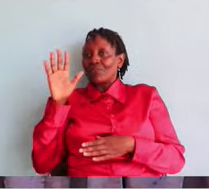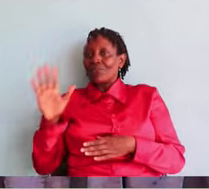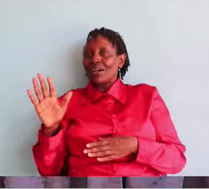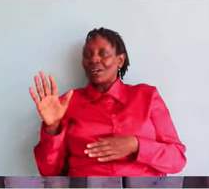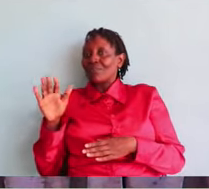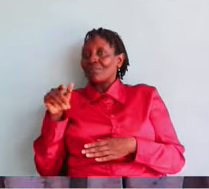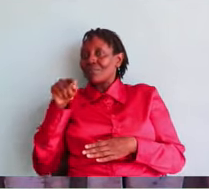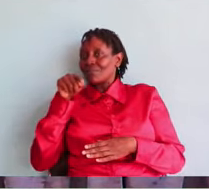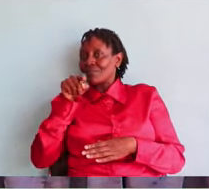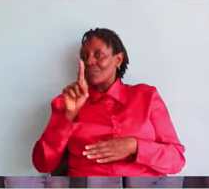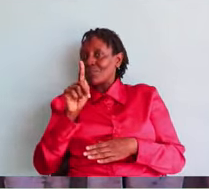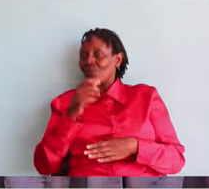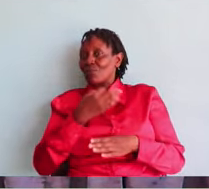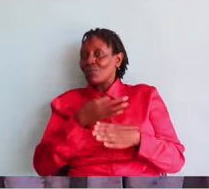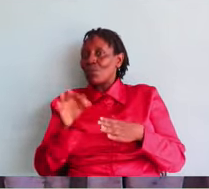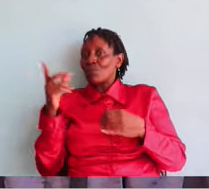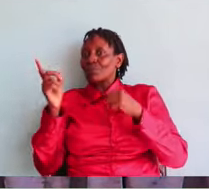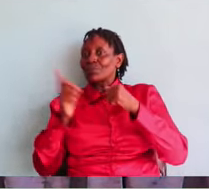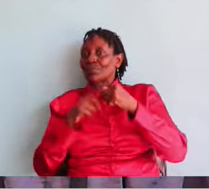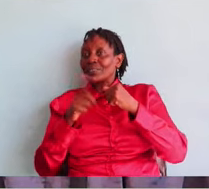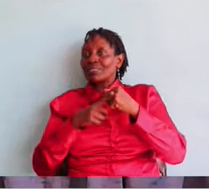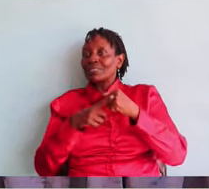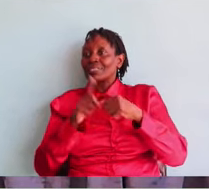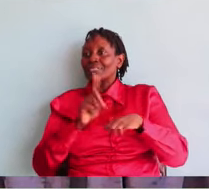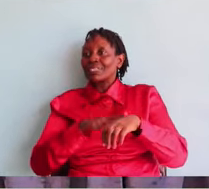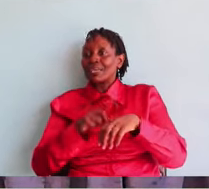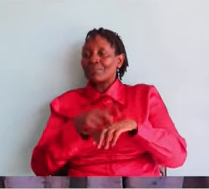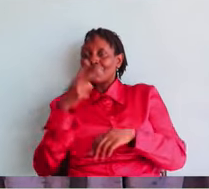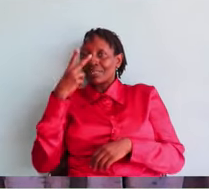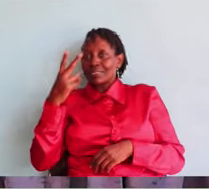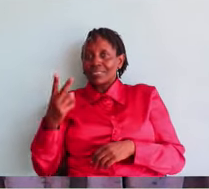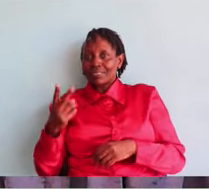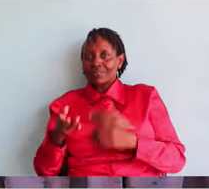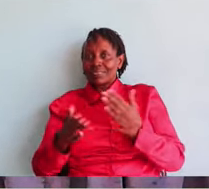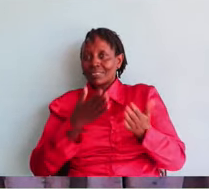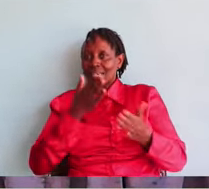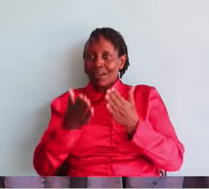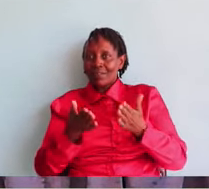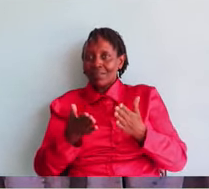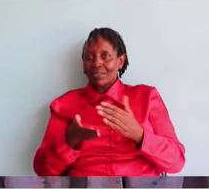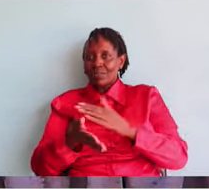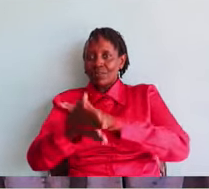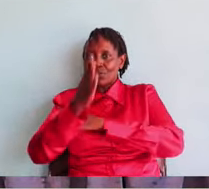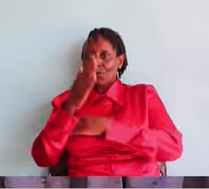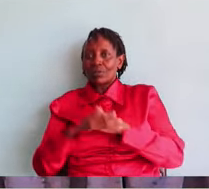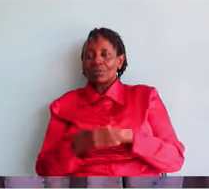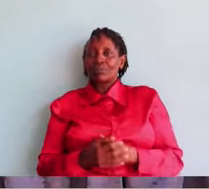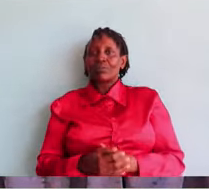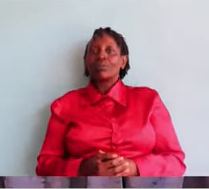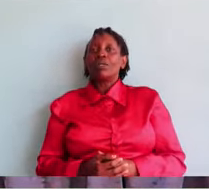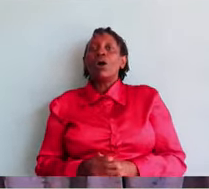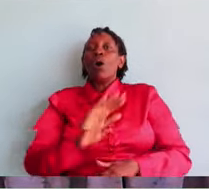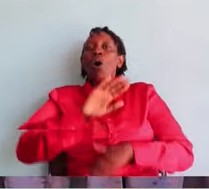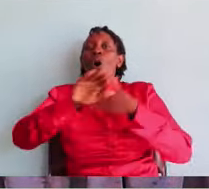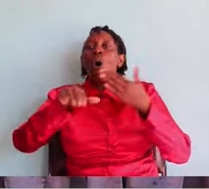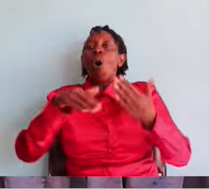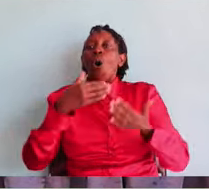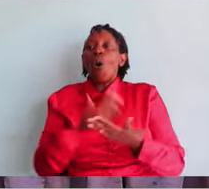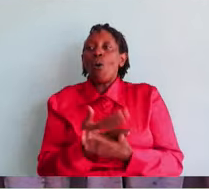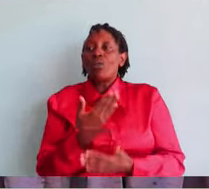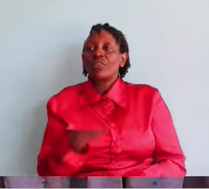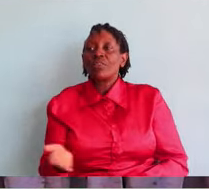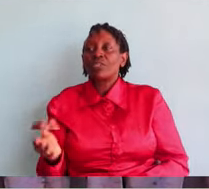him, you know, serving God, I feel happy about it. He talked to us about loving and all the things that we can